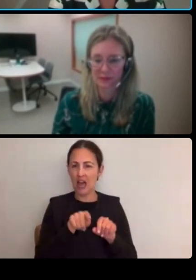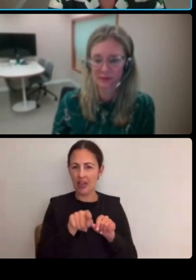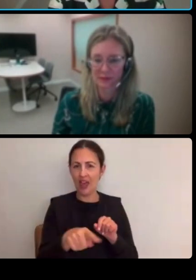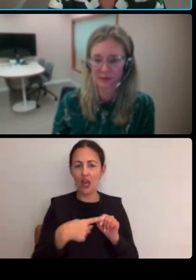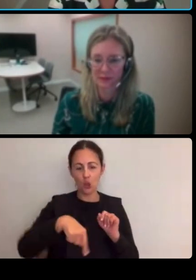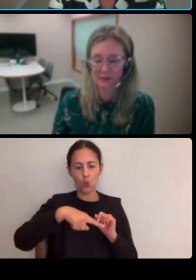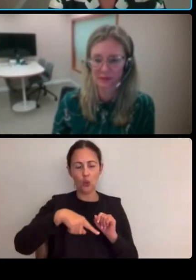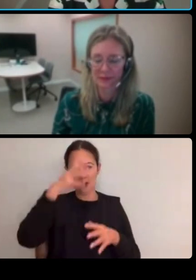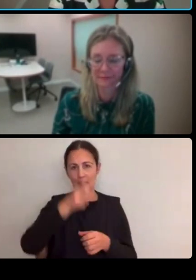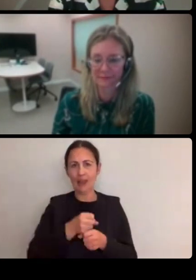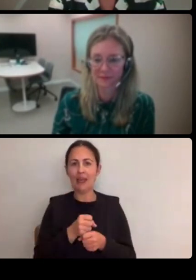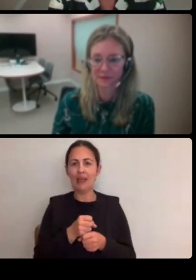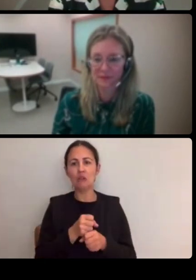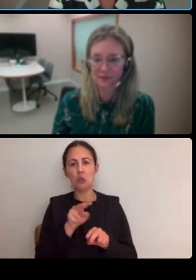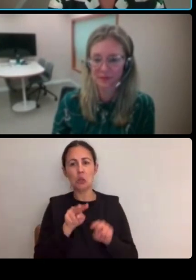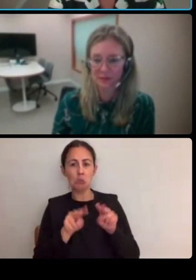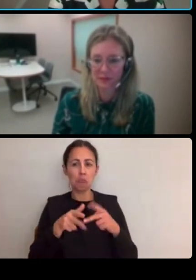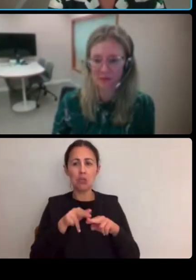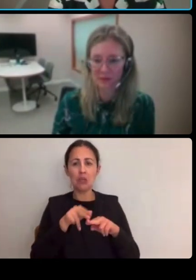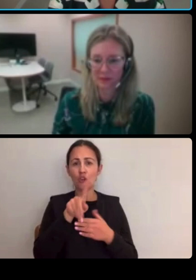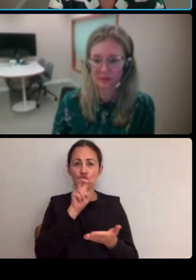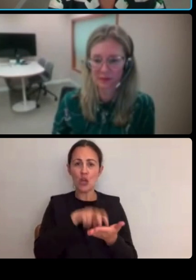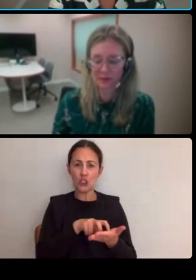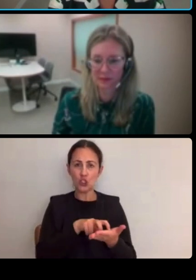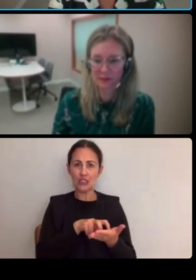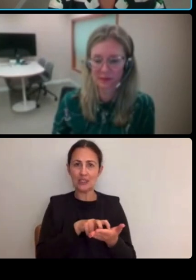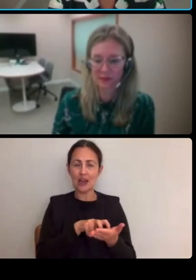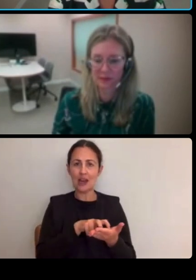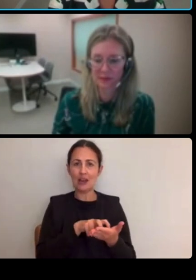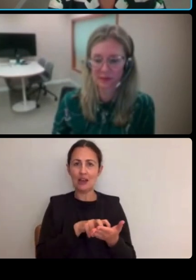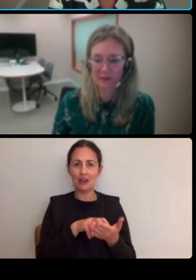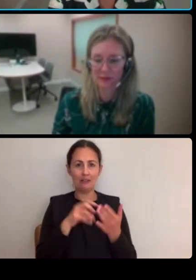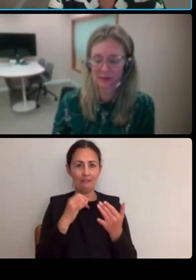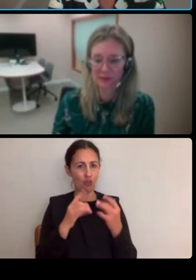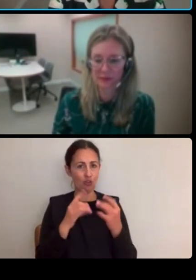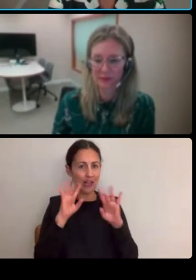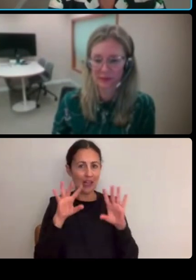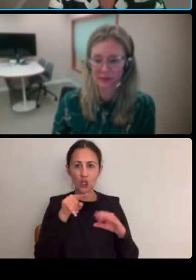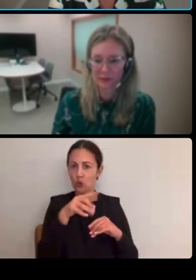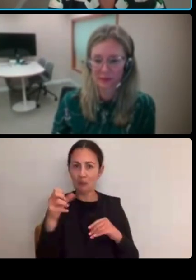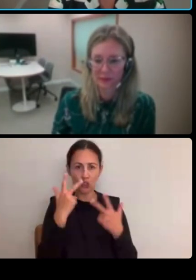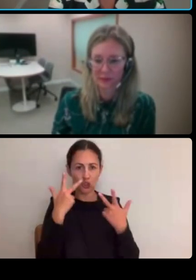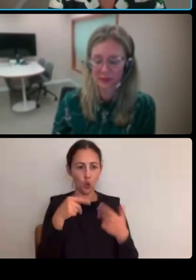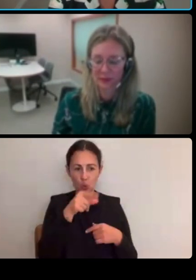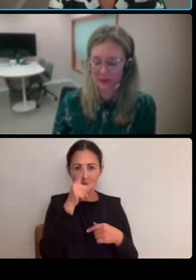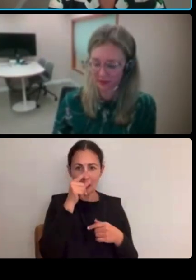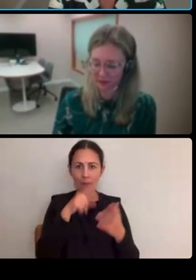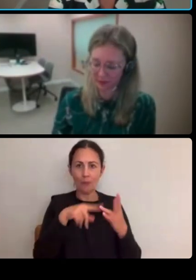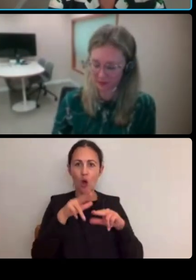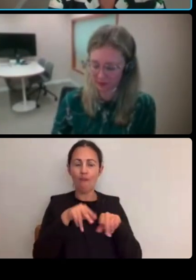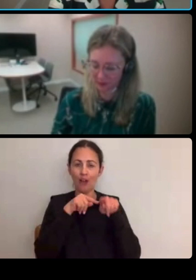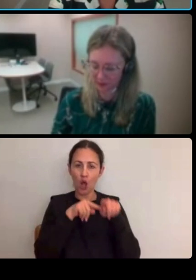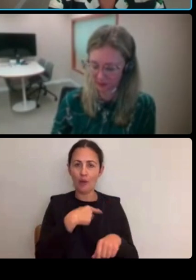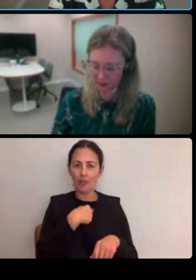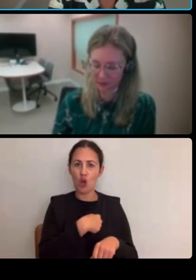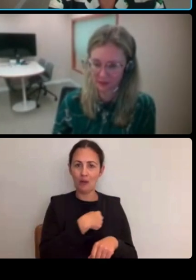that if you register, you make it clear that you are capable of meeting the